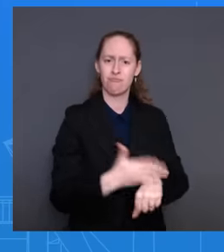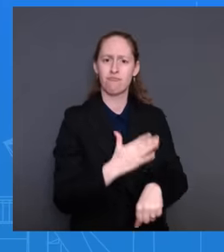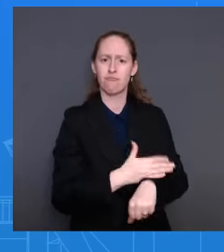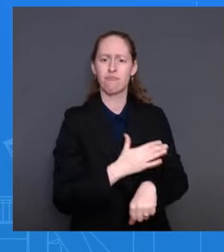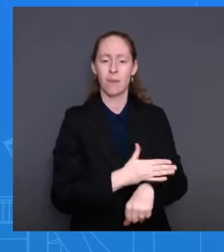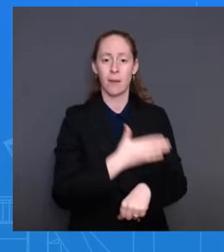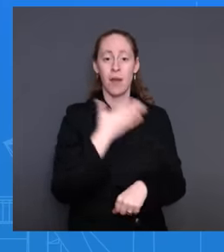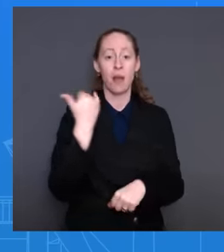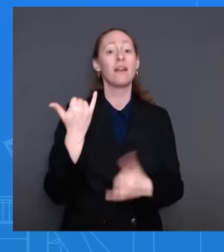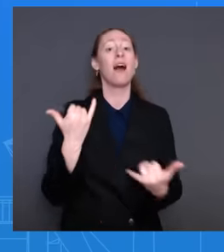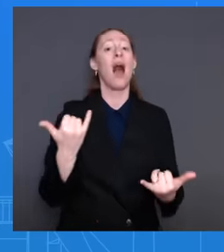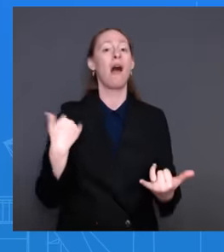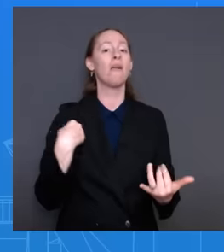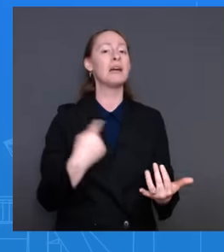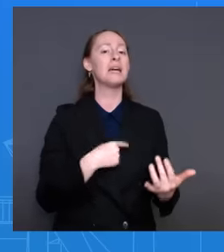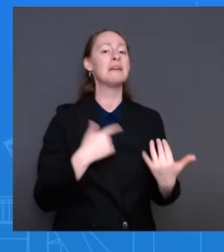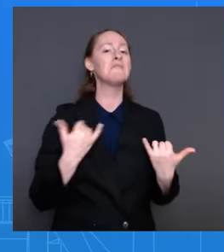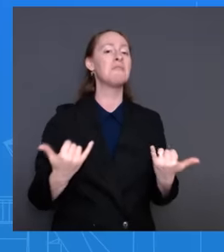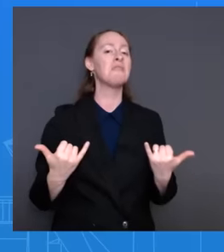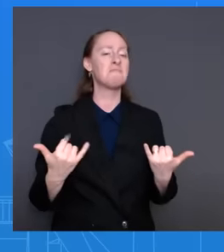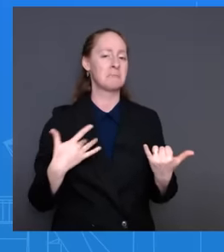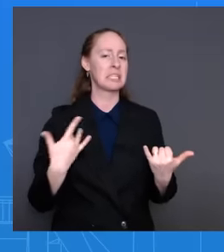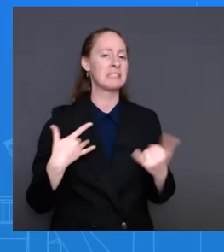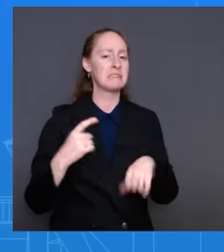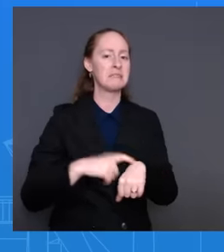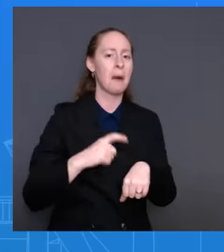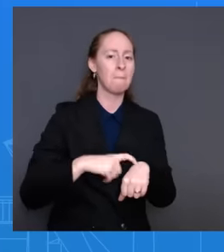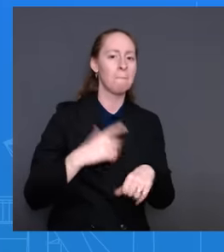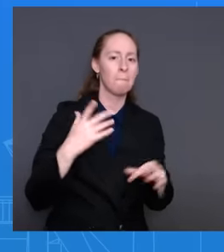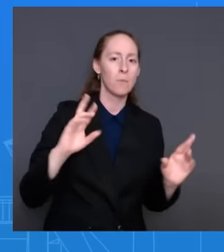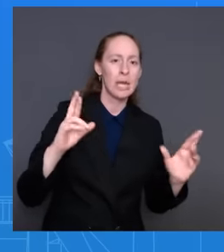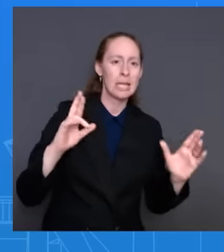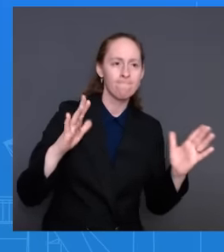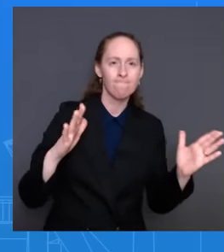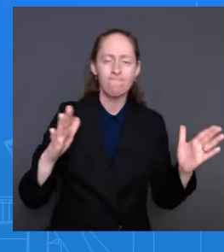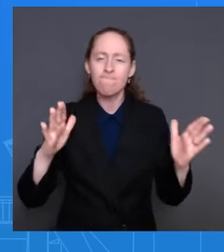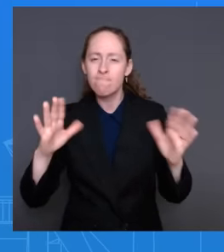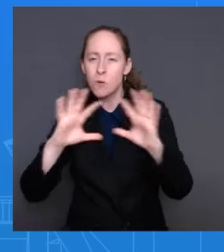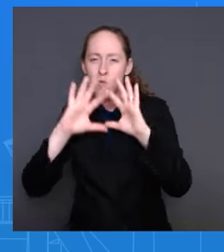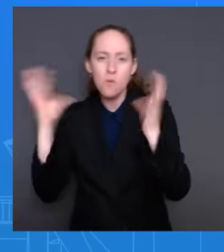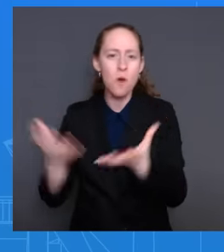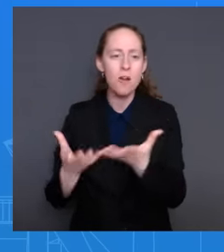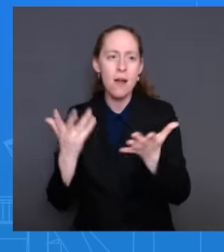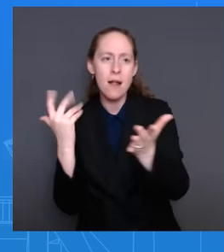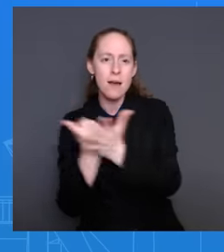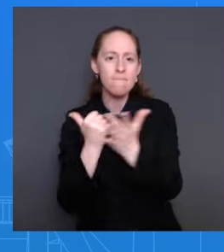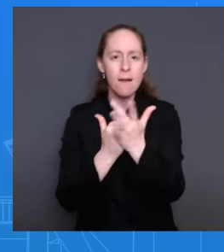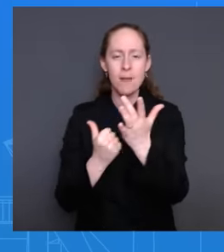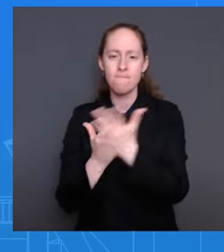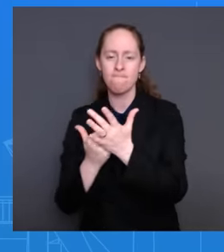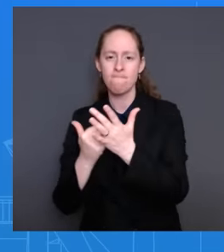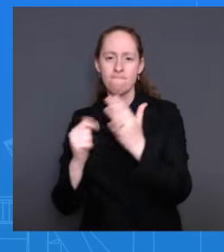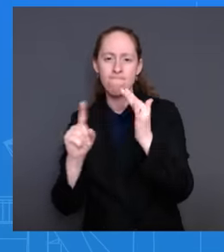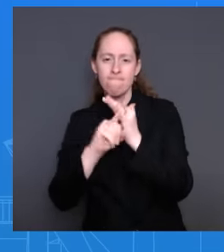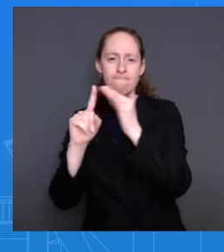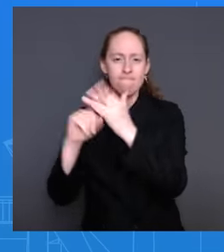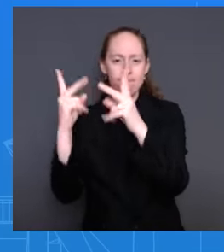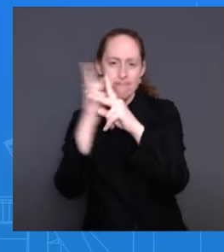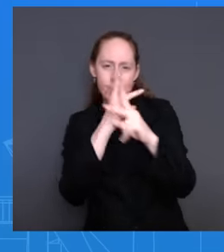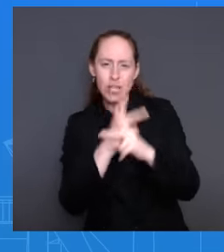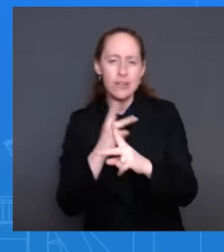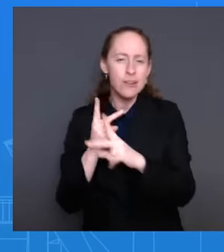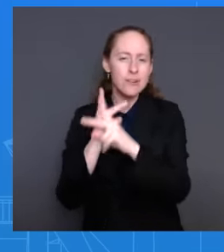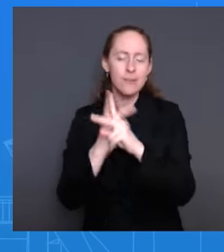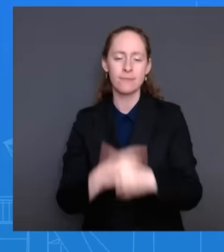global issue. And when you look out across the world right now, there's also no question that inflation is a global